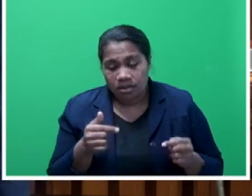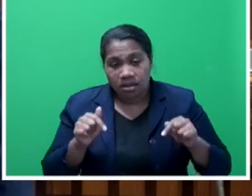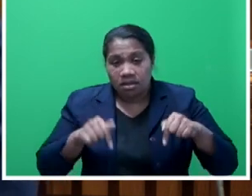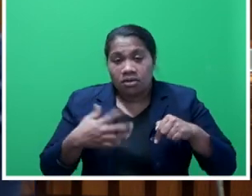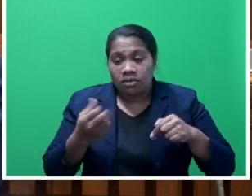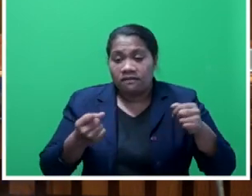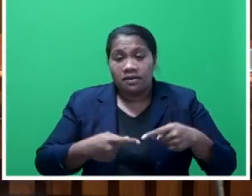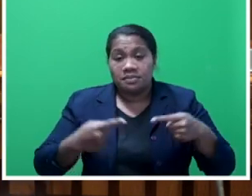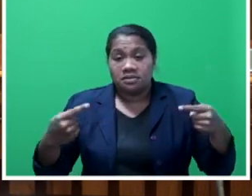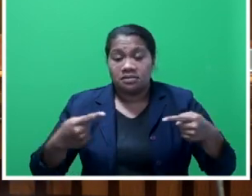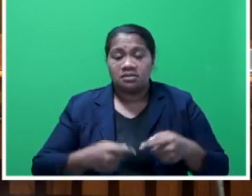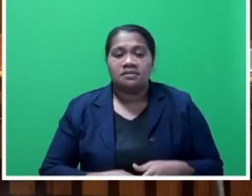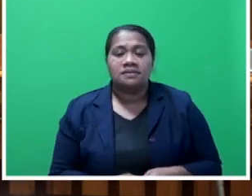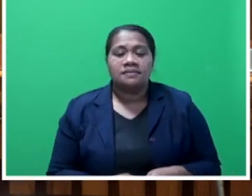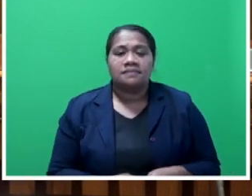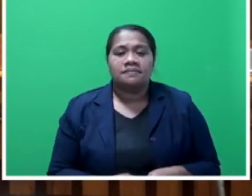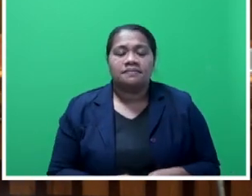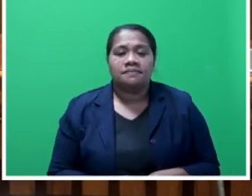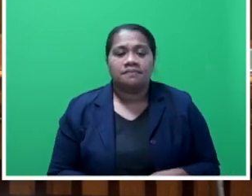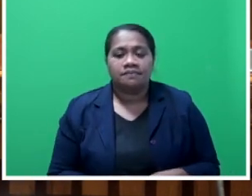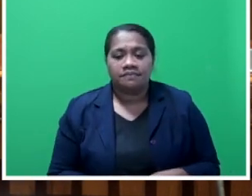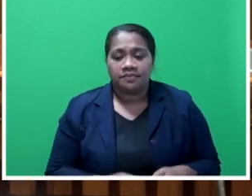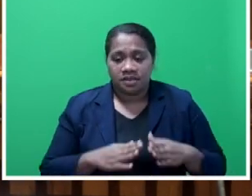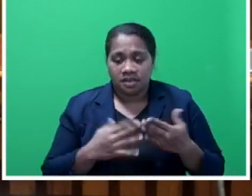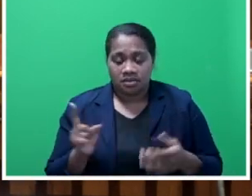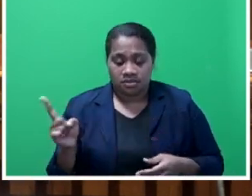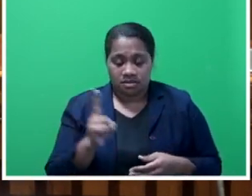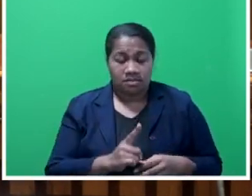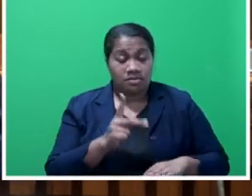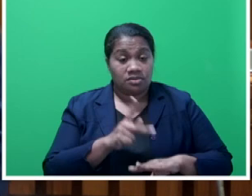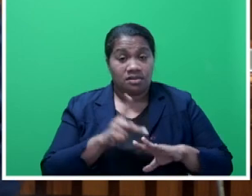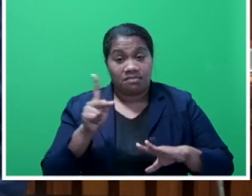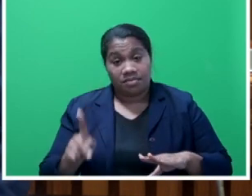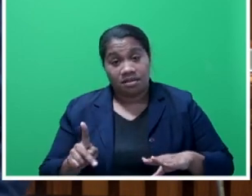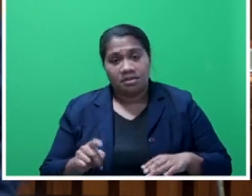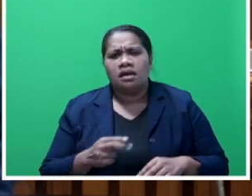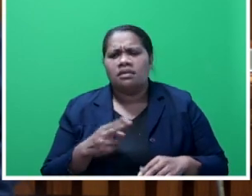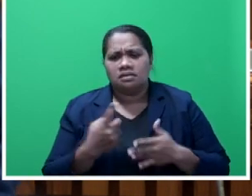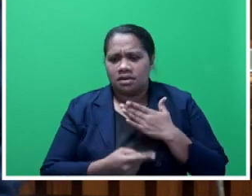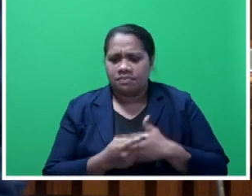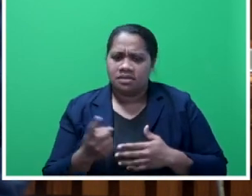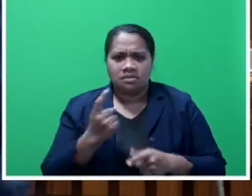opposition that's come now to Parliament and suddenly they're all talking about vaccination.